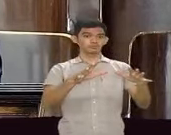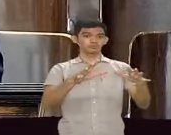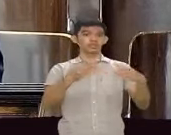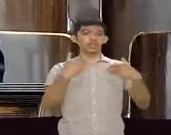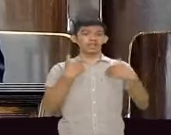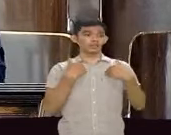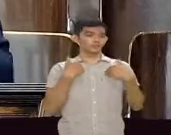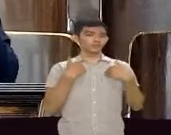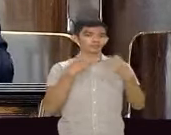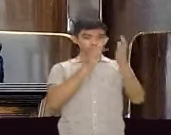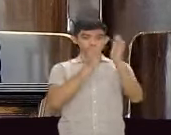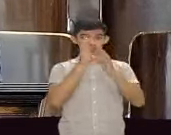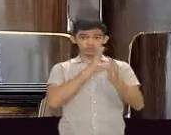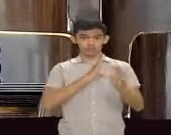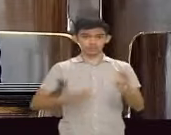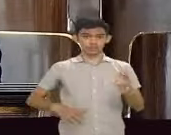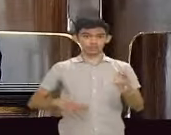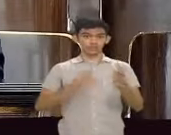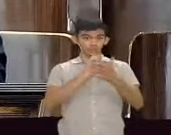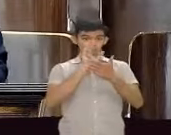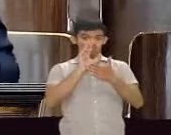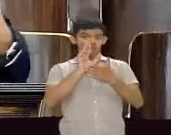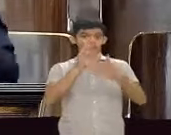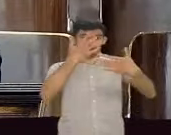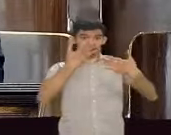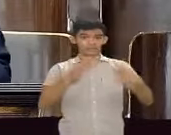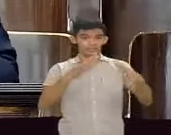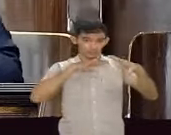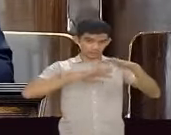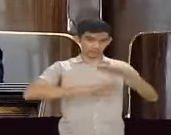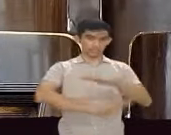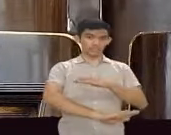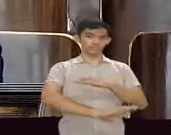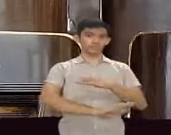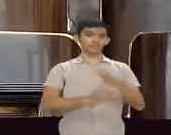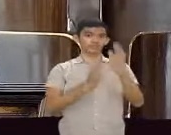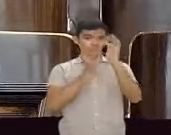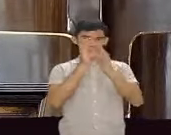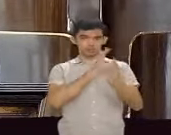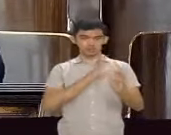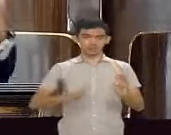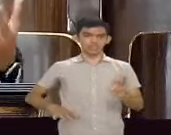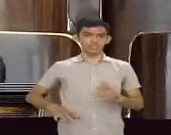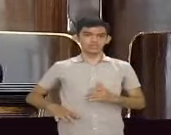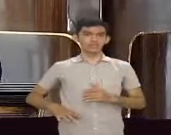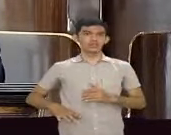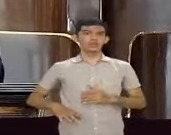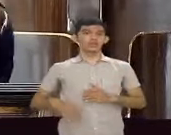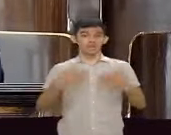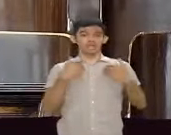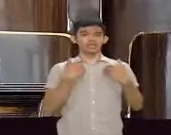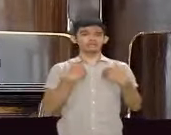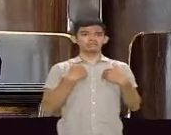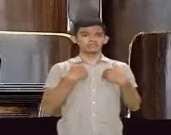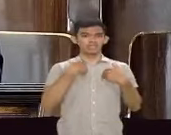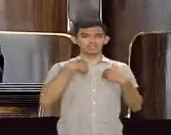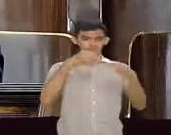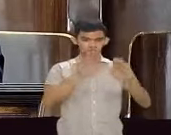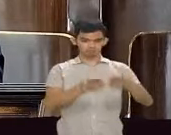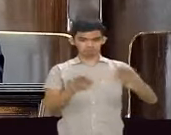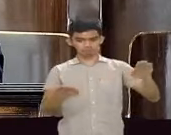she had Jesus. Of course, she was still a virgin, but then they had sexual relations with Joseph, and then they had sons and